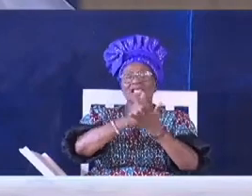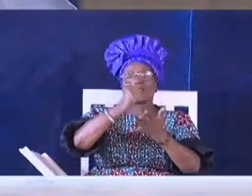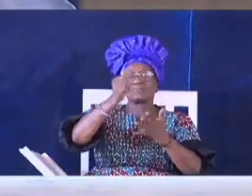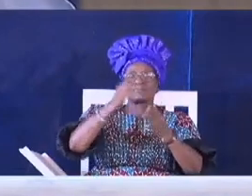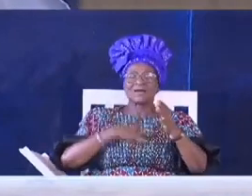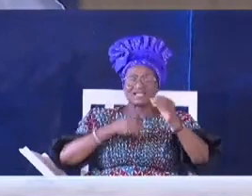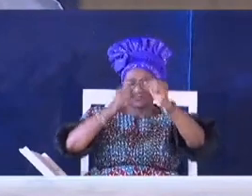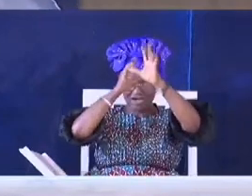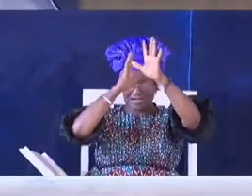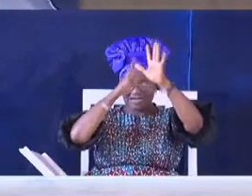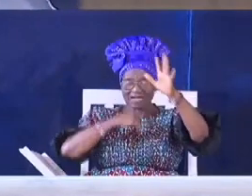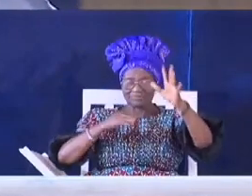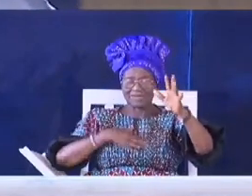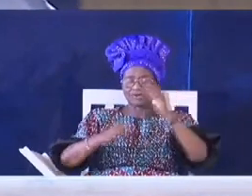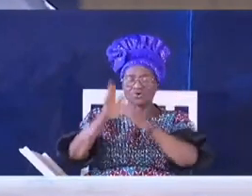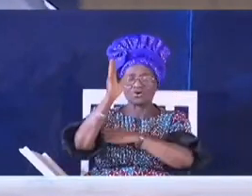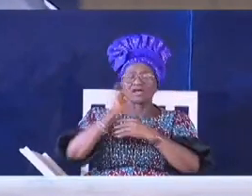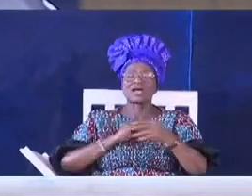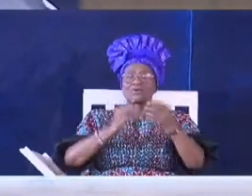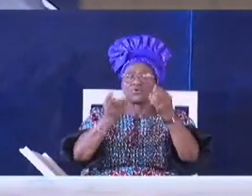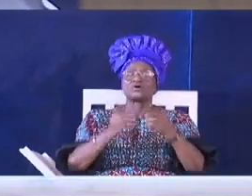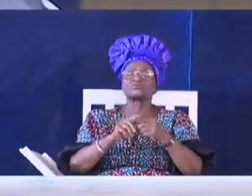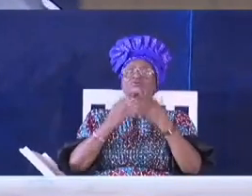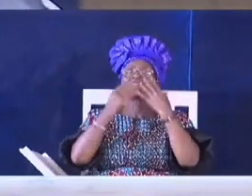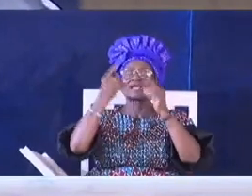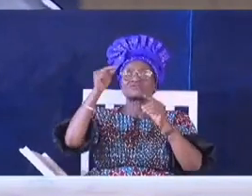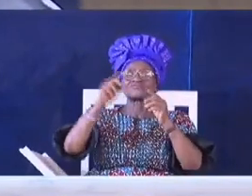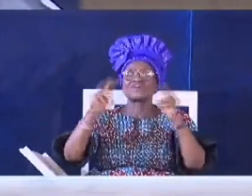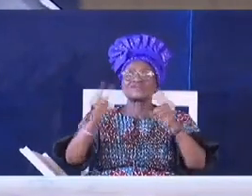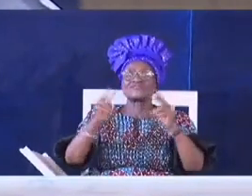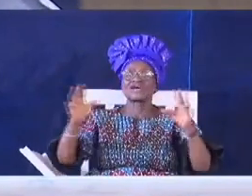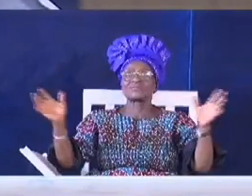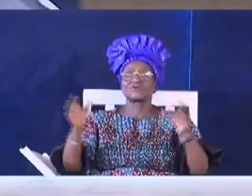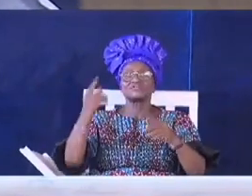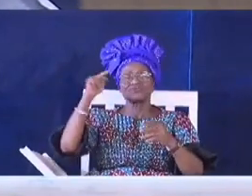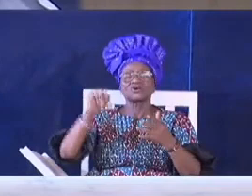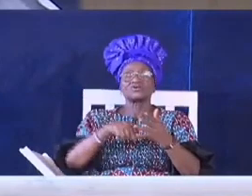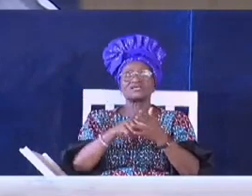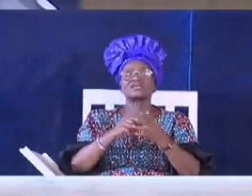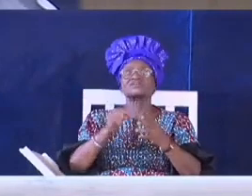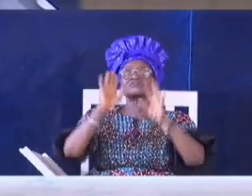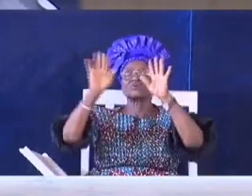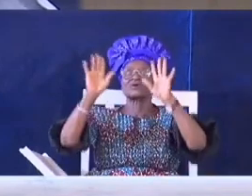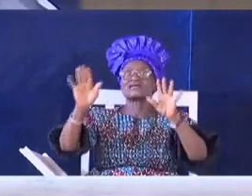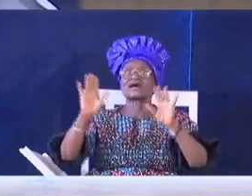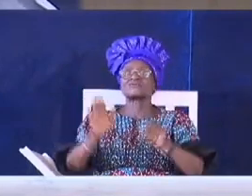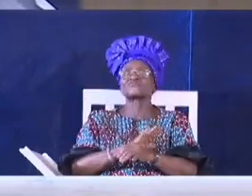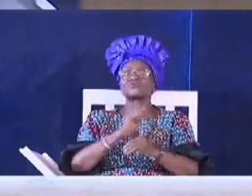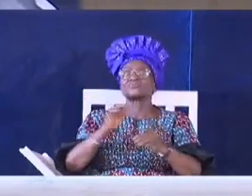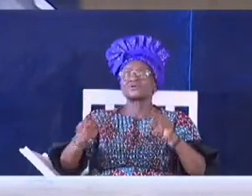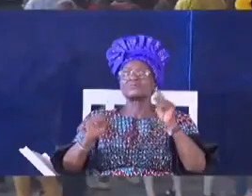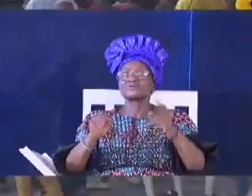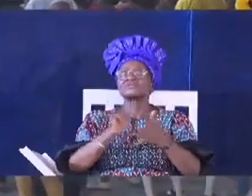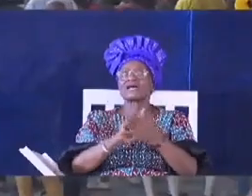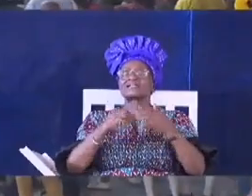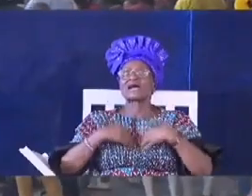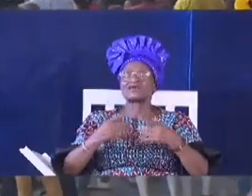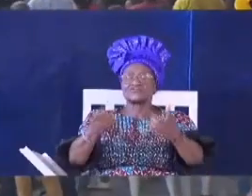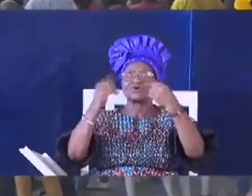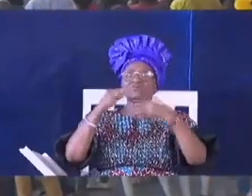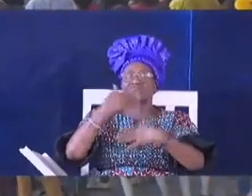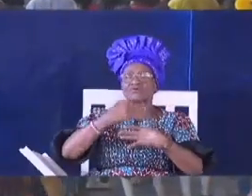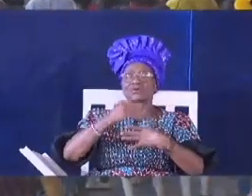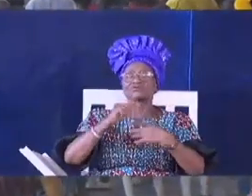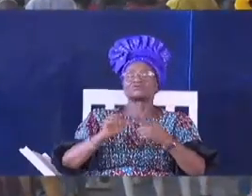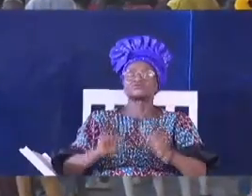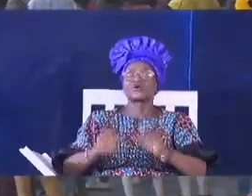My Father, my God, I want to thank you very, very much for these wonderful people that have come forward to surrender their